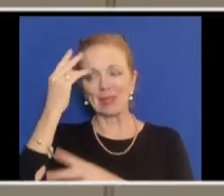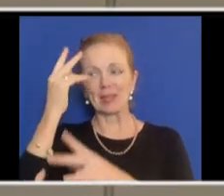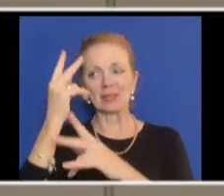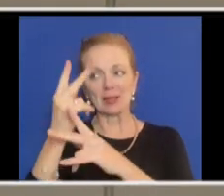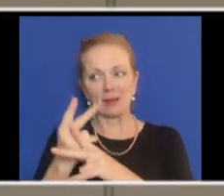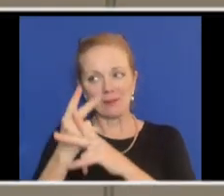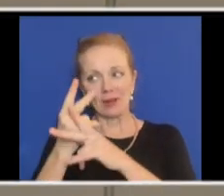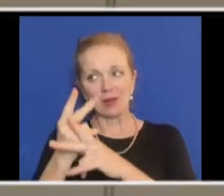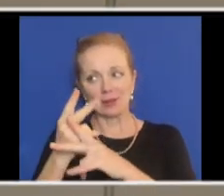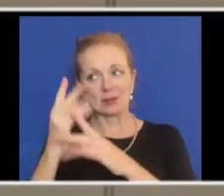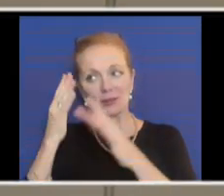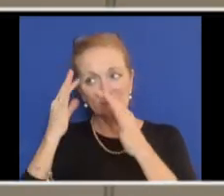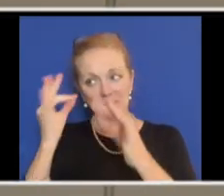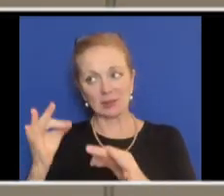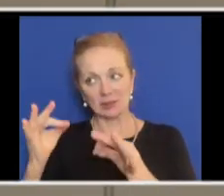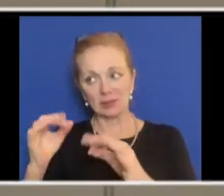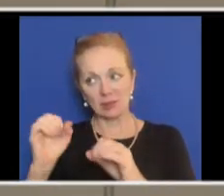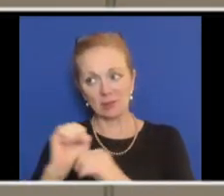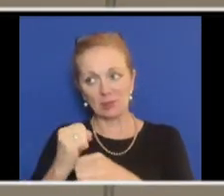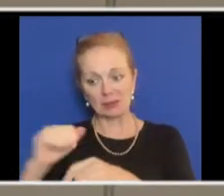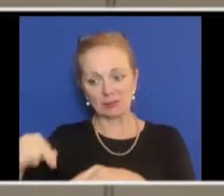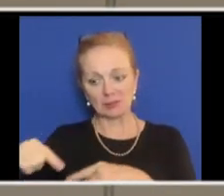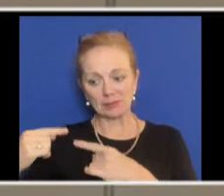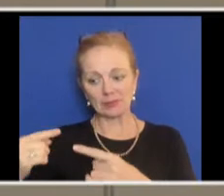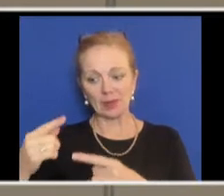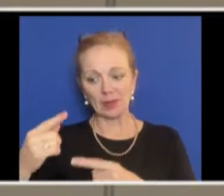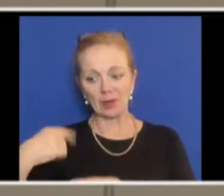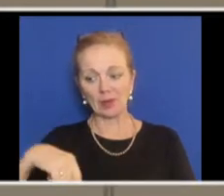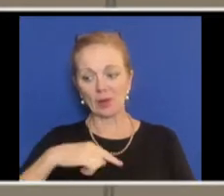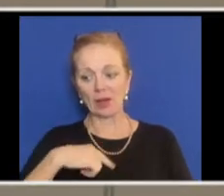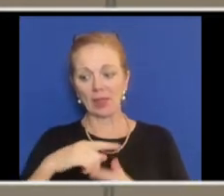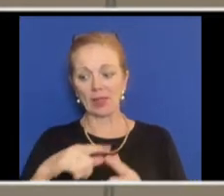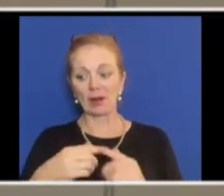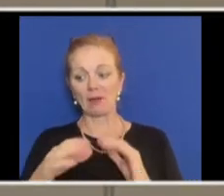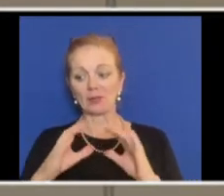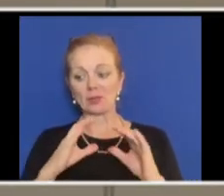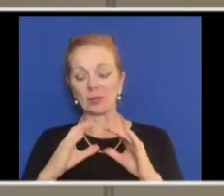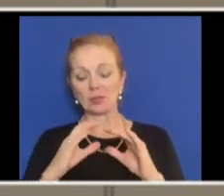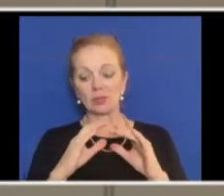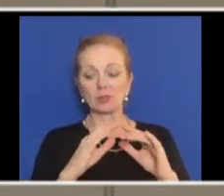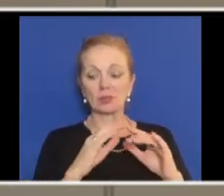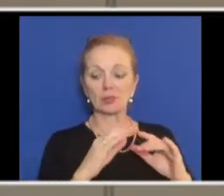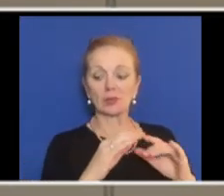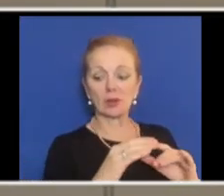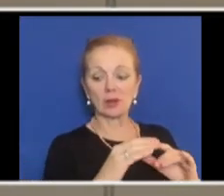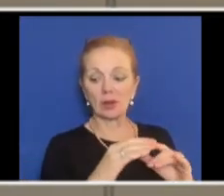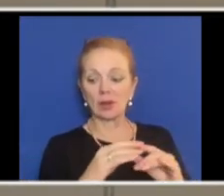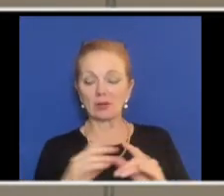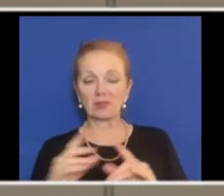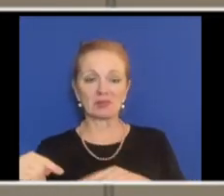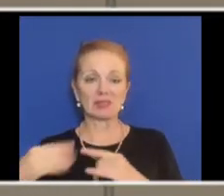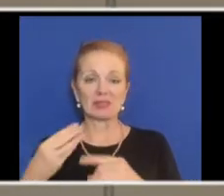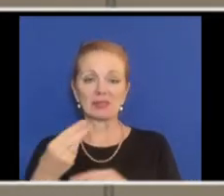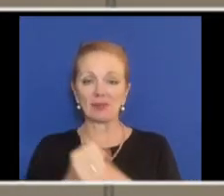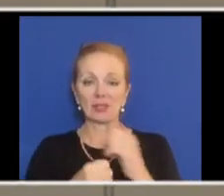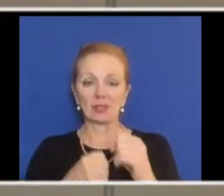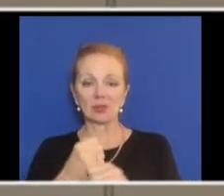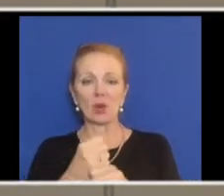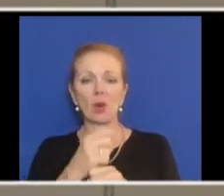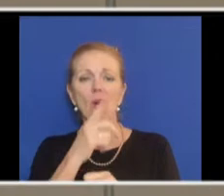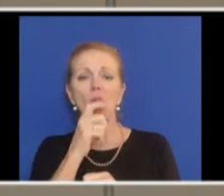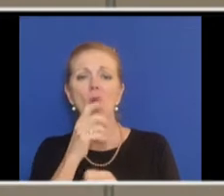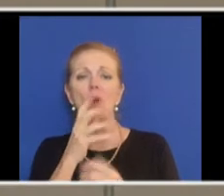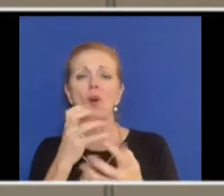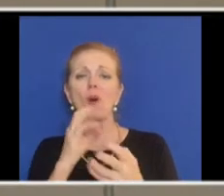we've had a existential conversation as a community over the past several years of who do we want to be